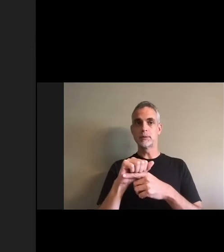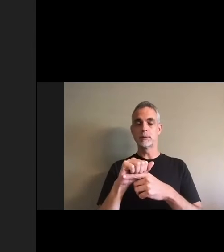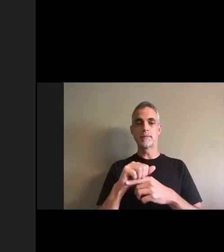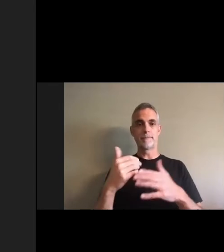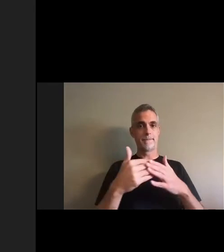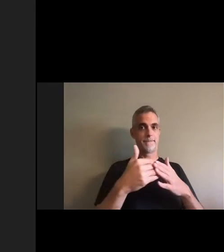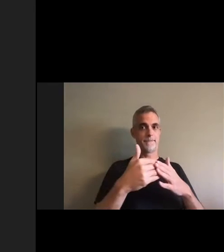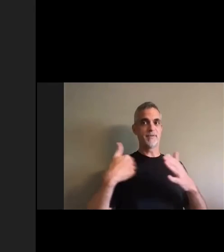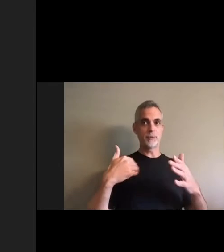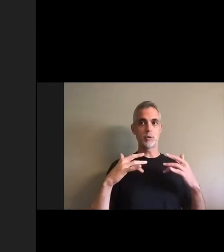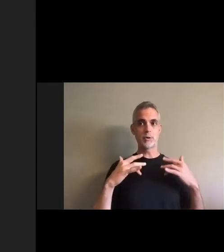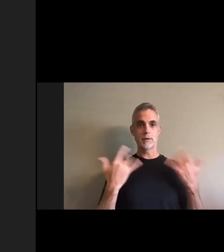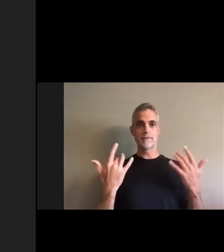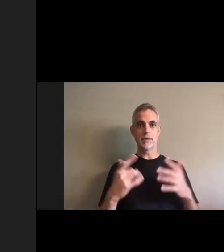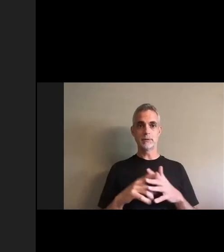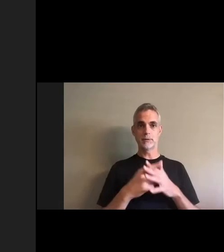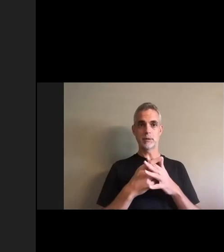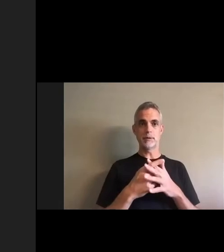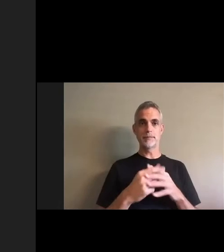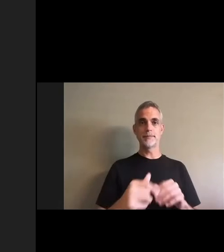best practices